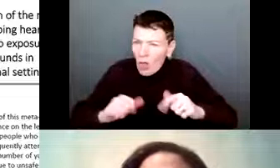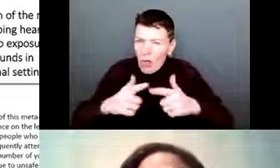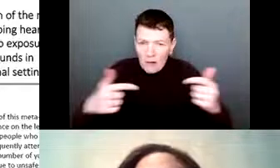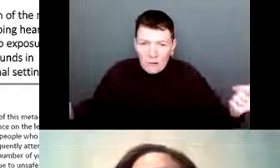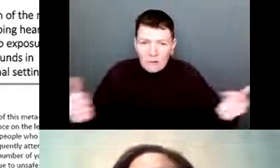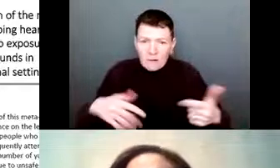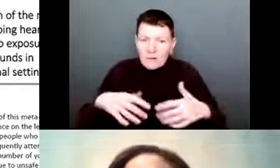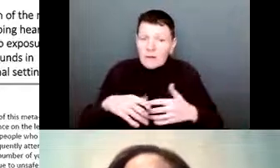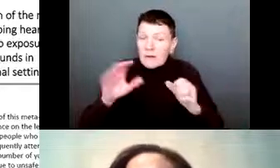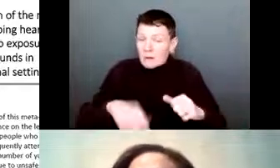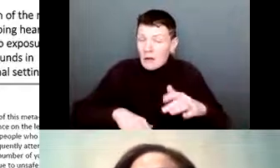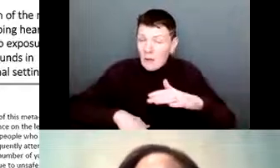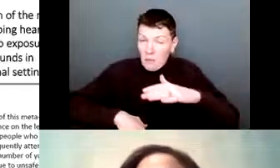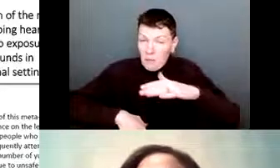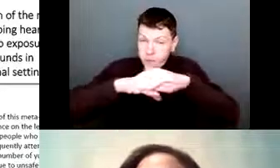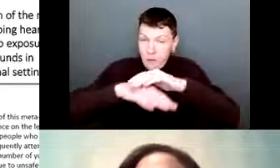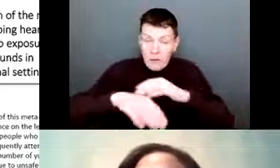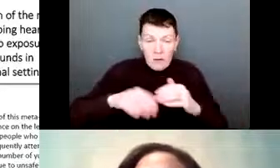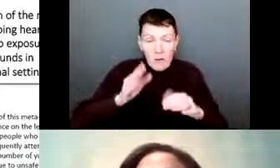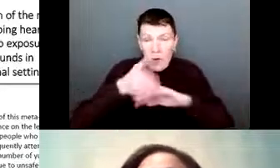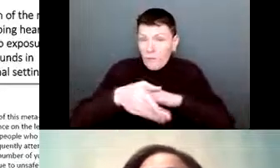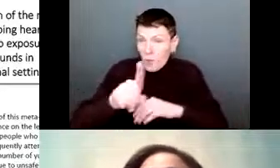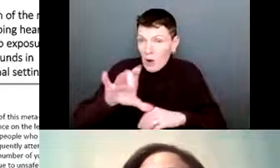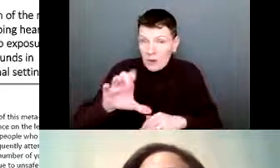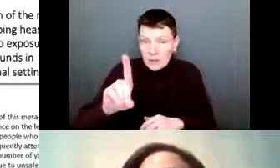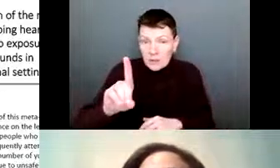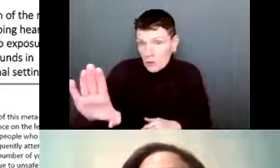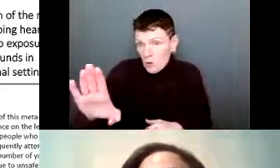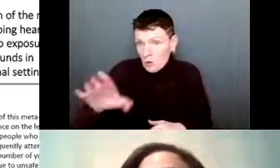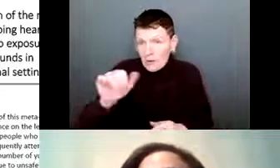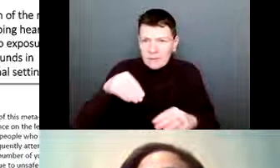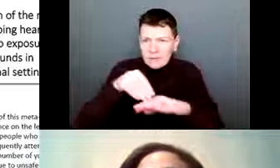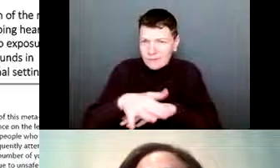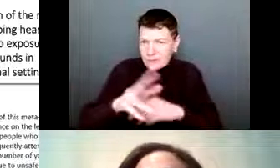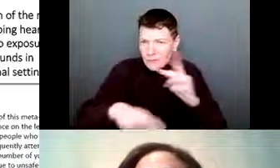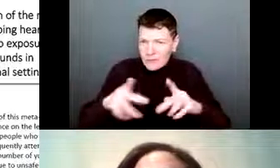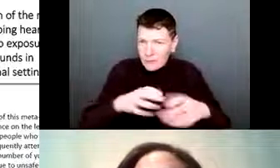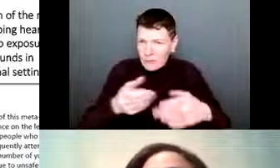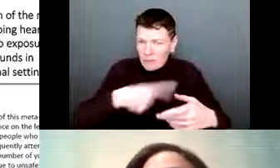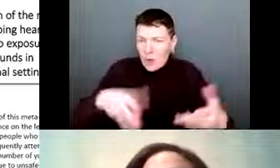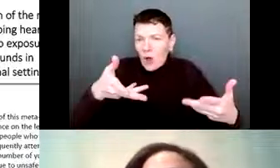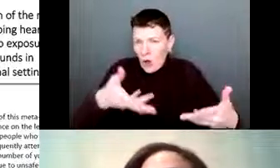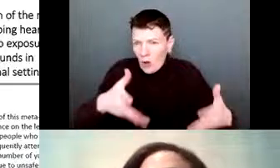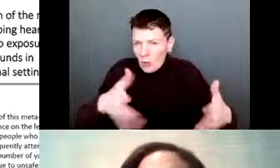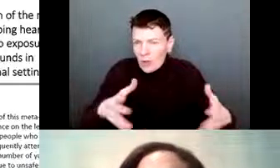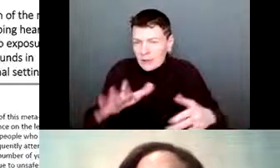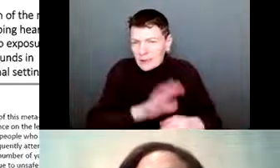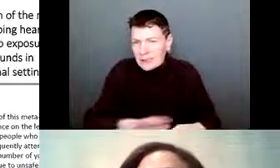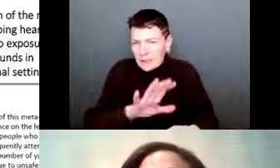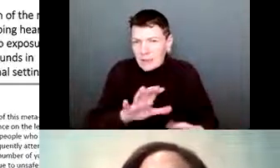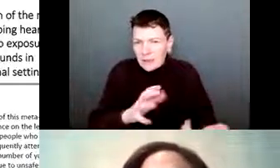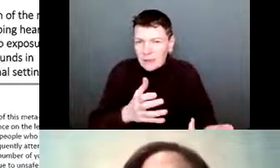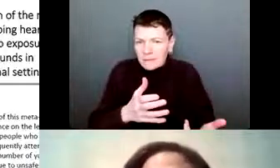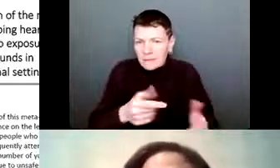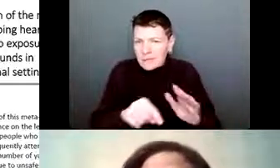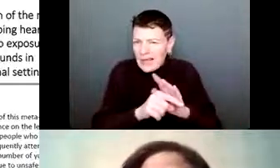each. And this will get to this group of people that has been already estimated by the Make Listening